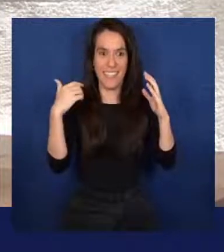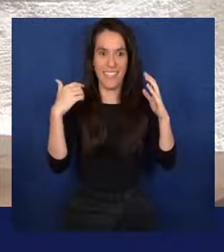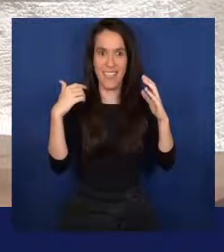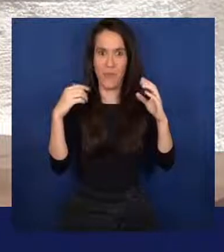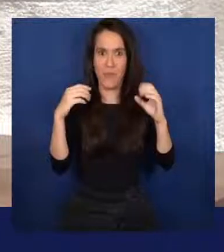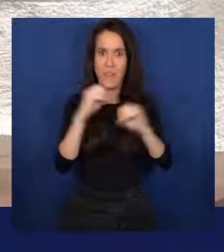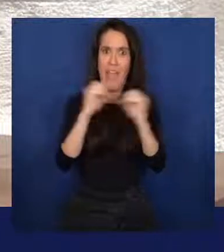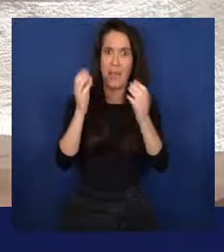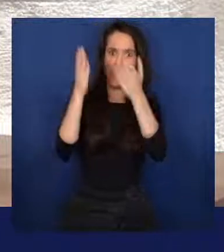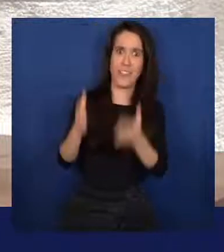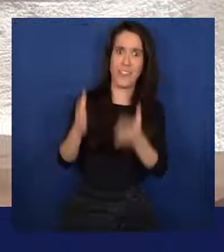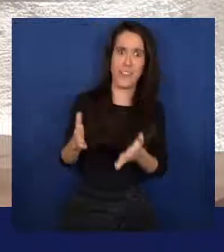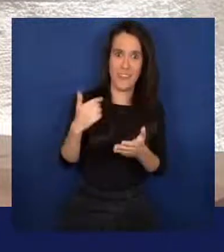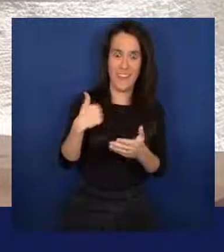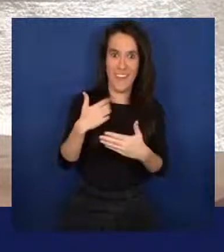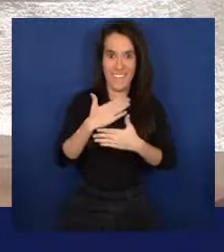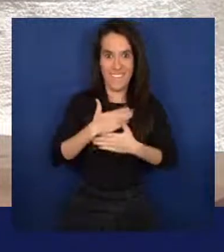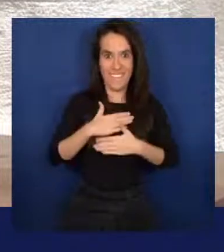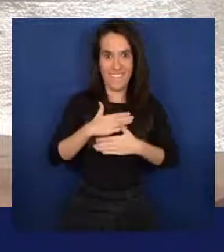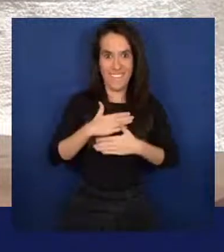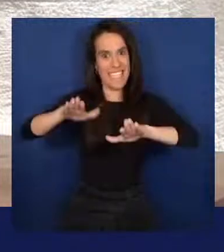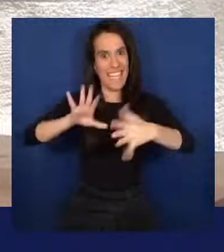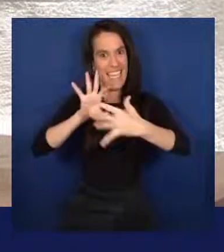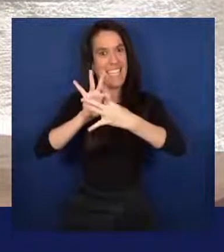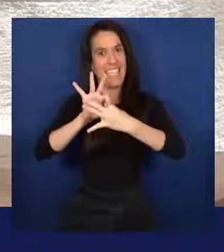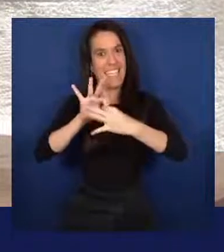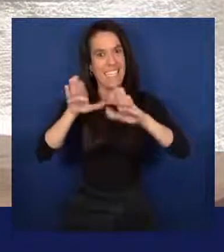happen. Probably would have been